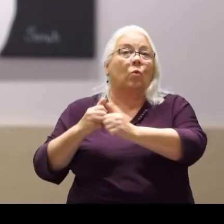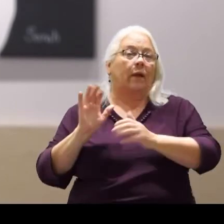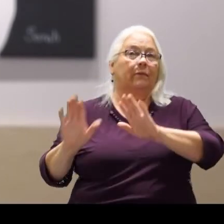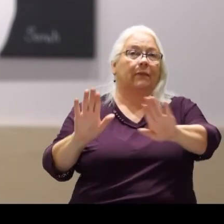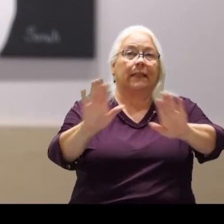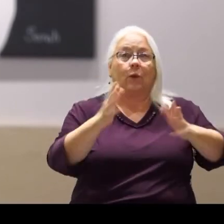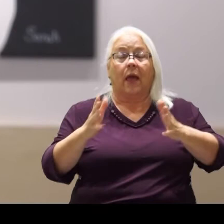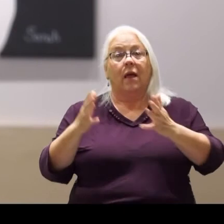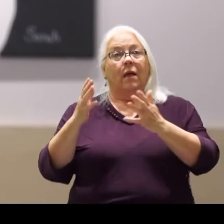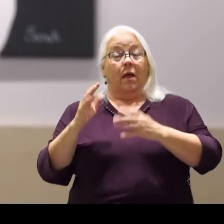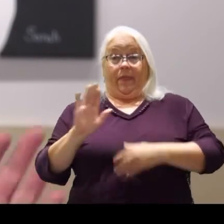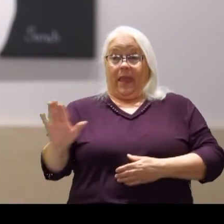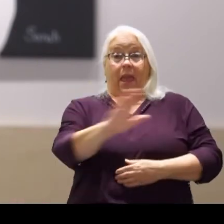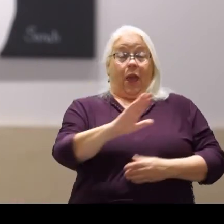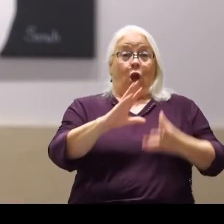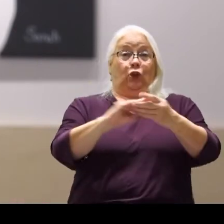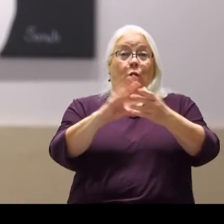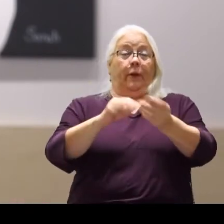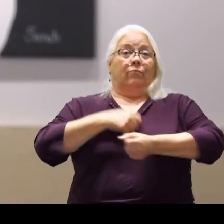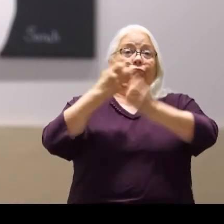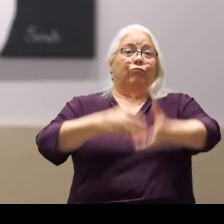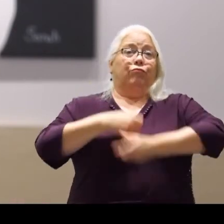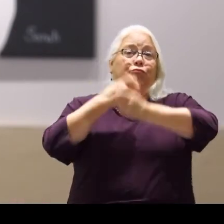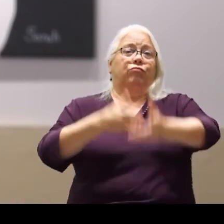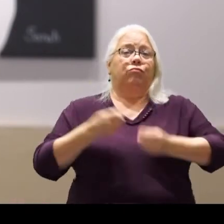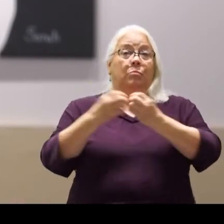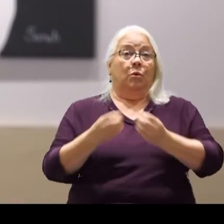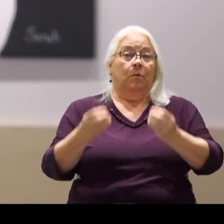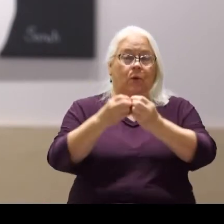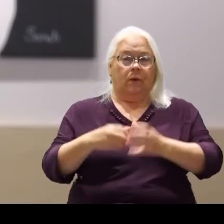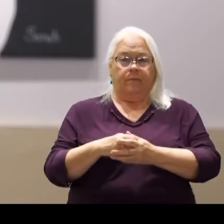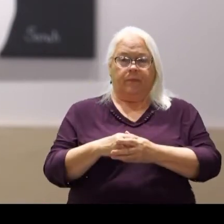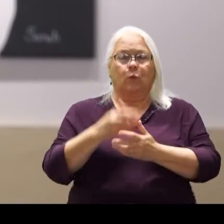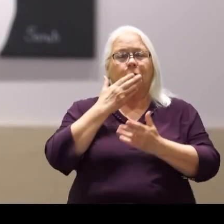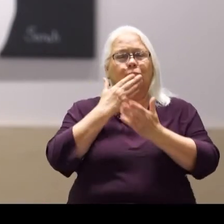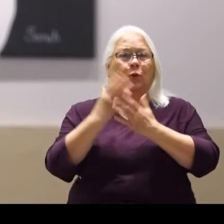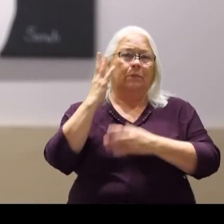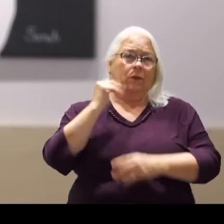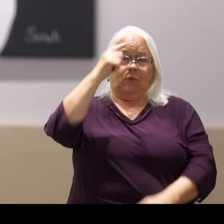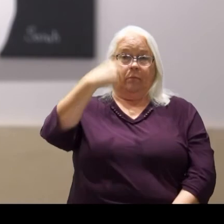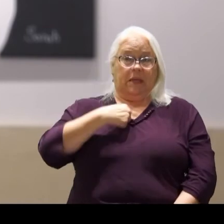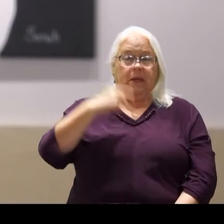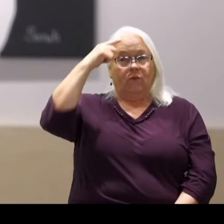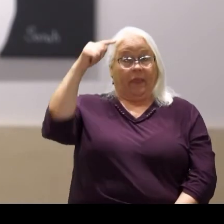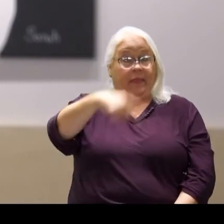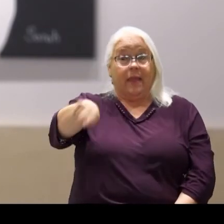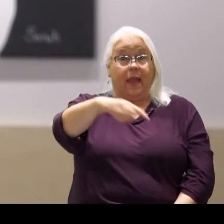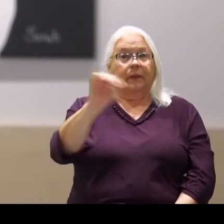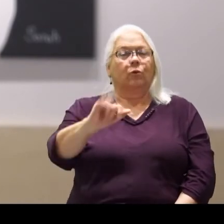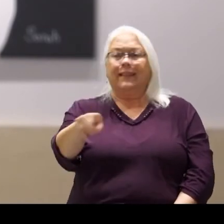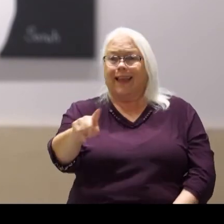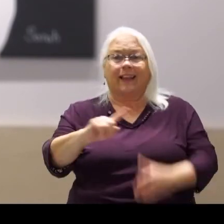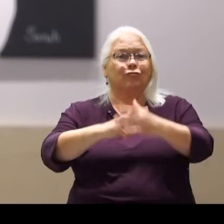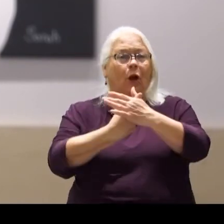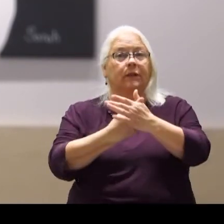the stories just spilled out, and it was a really rich experience for me, for sure, and for them. They really engaged